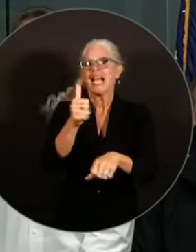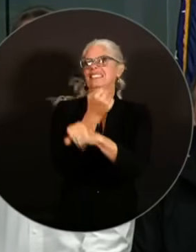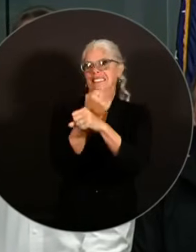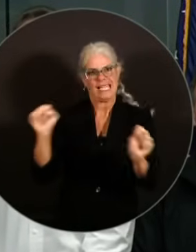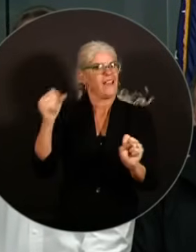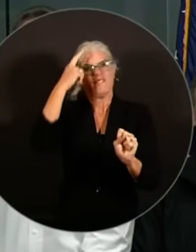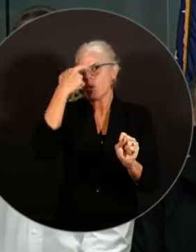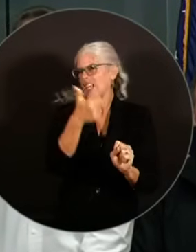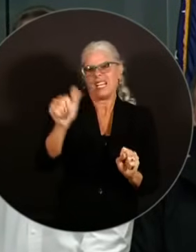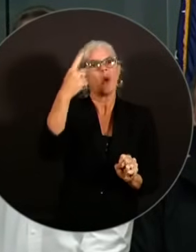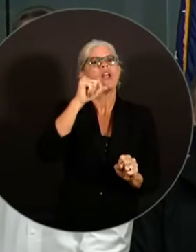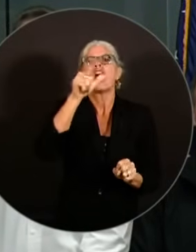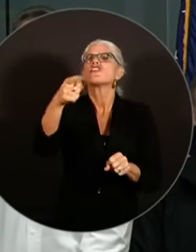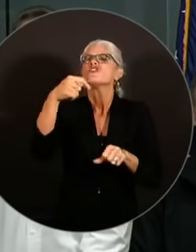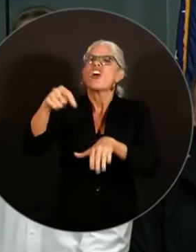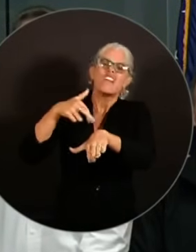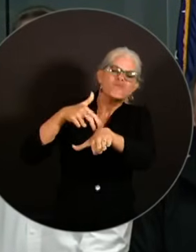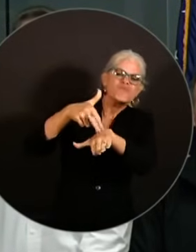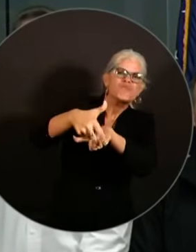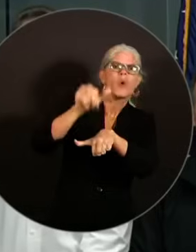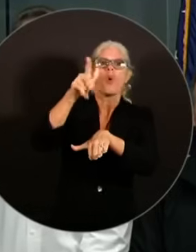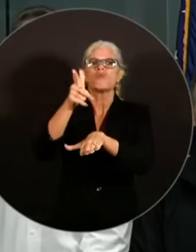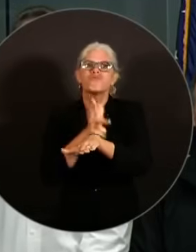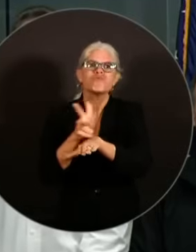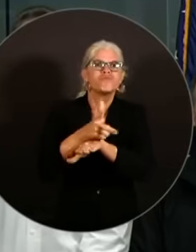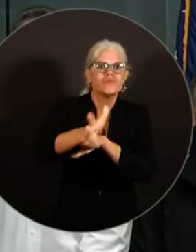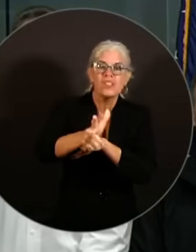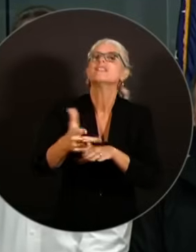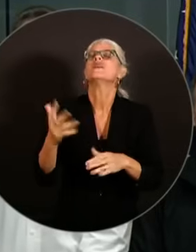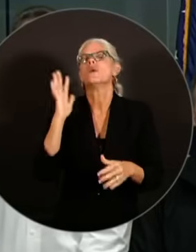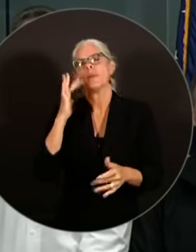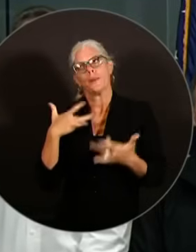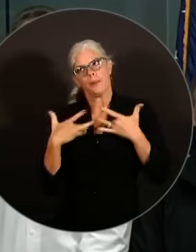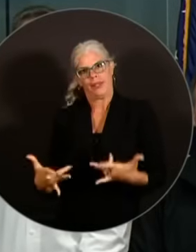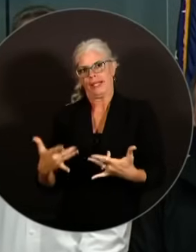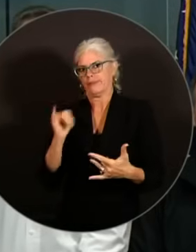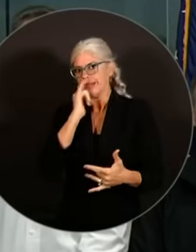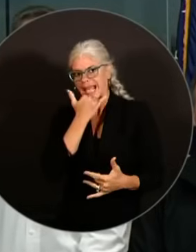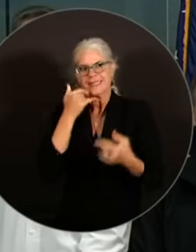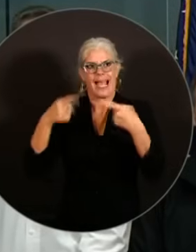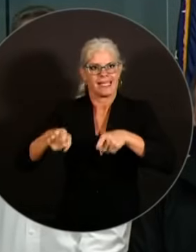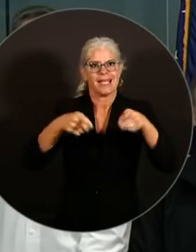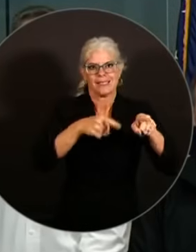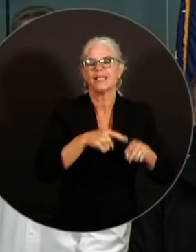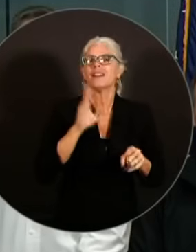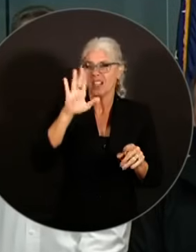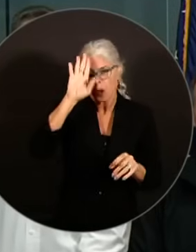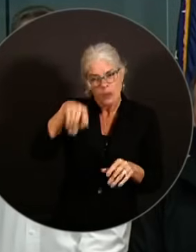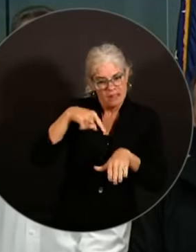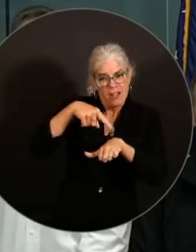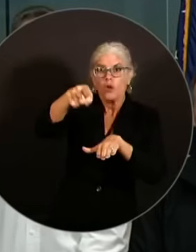or drive through floodwaters. Accidents due to floodwaters are 100% preventable. All you got to do is turn around.